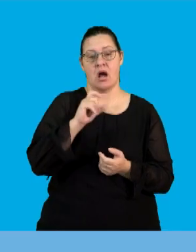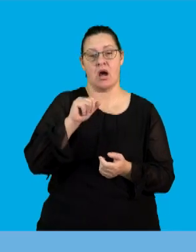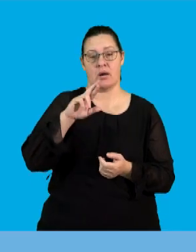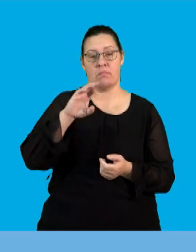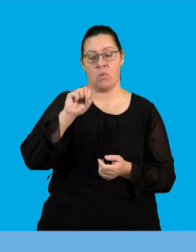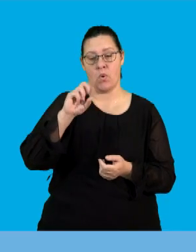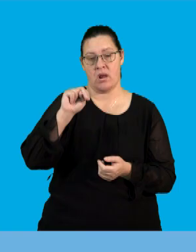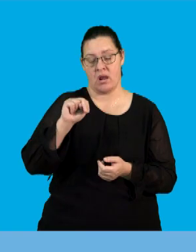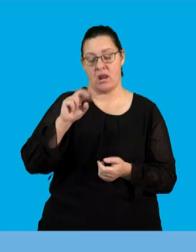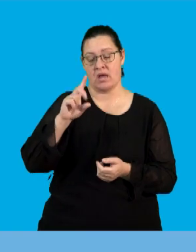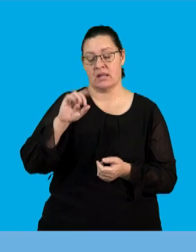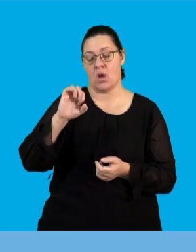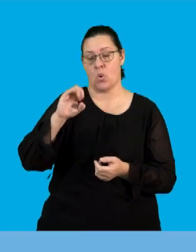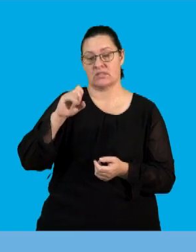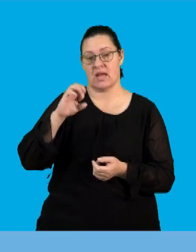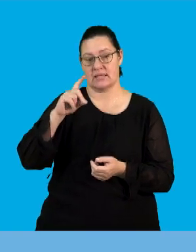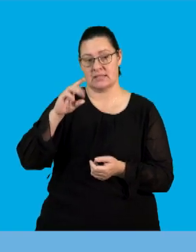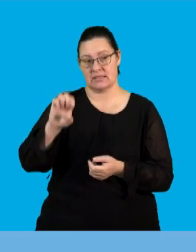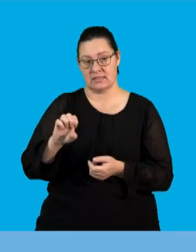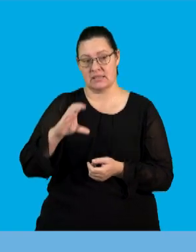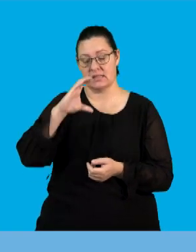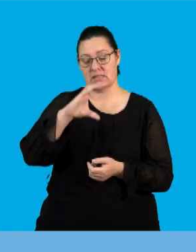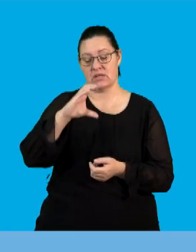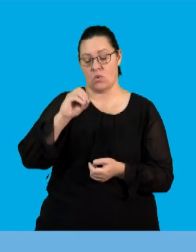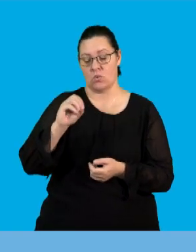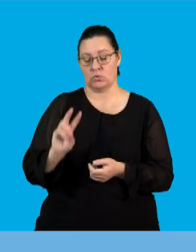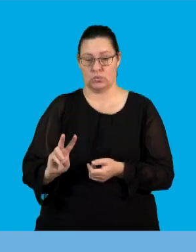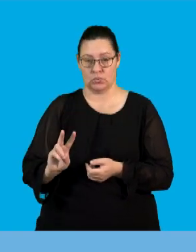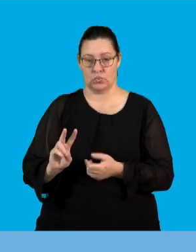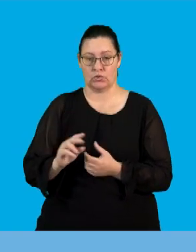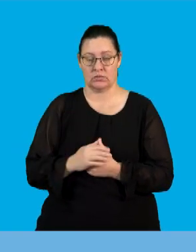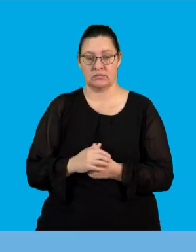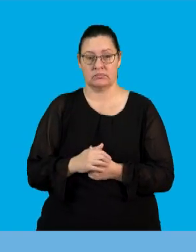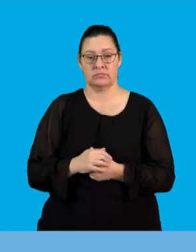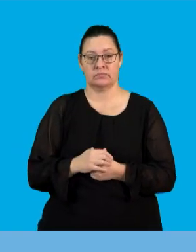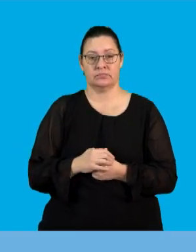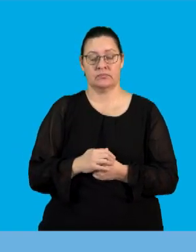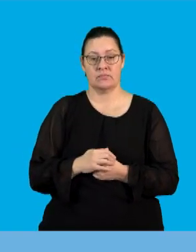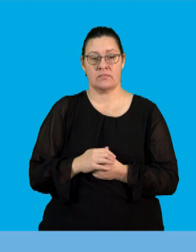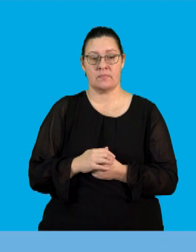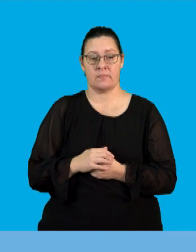bonded together to form carbon dioxide. So number one, again, CO2.